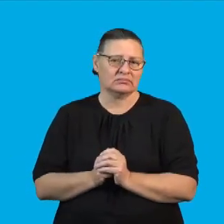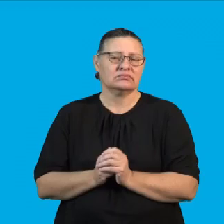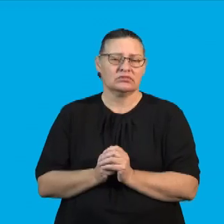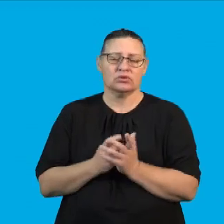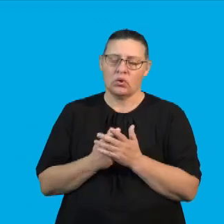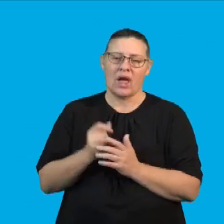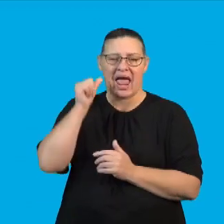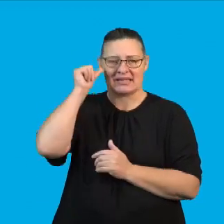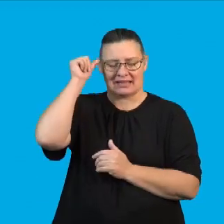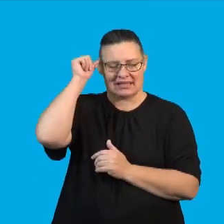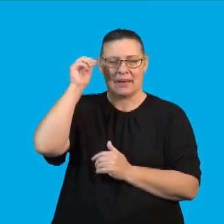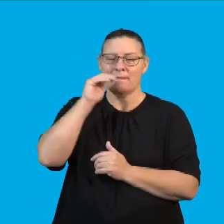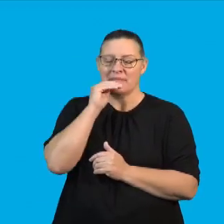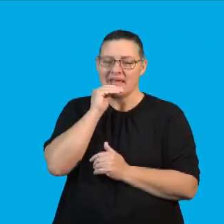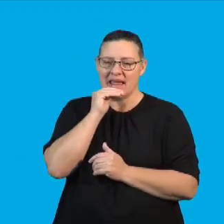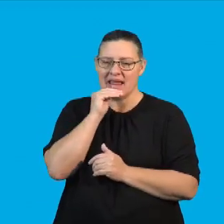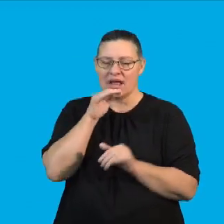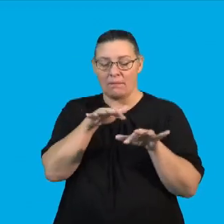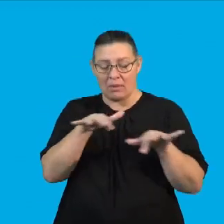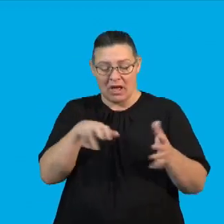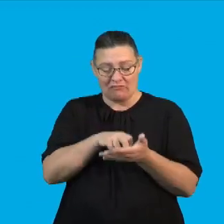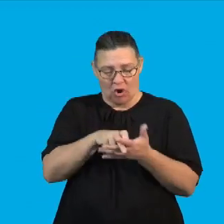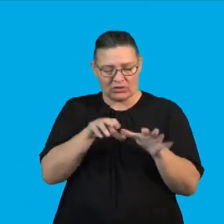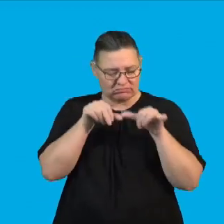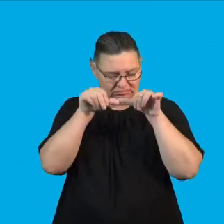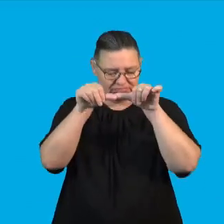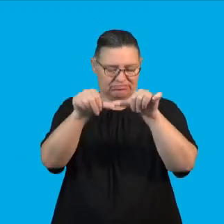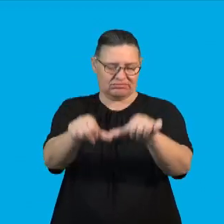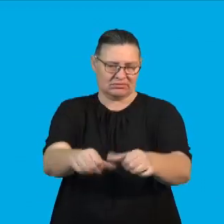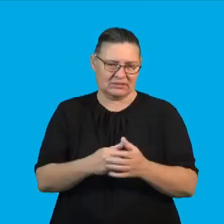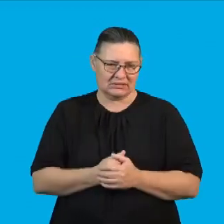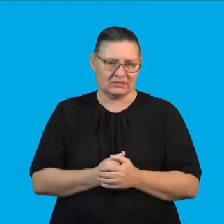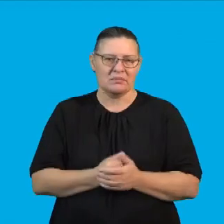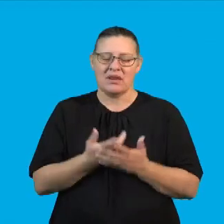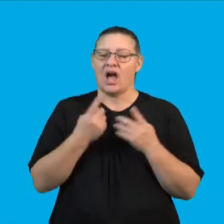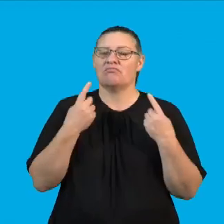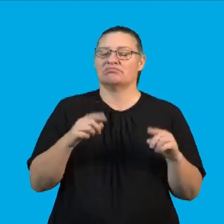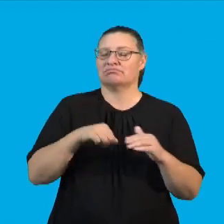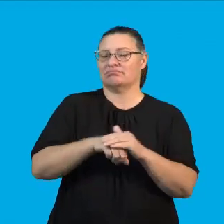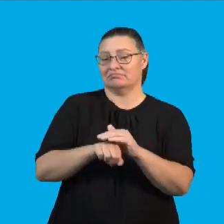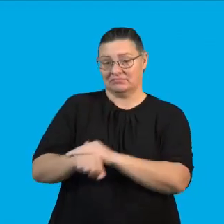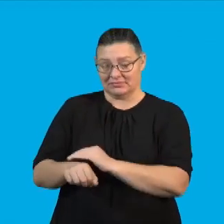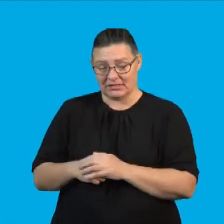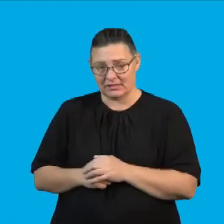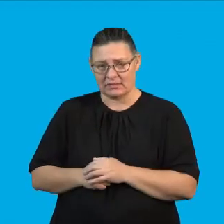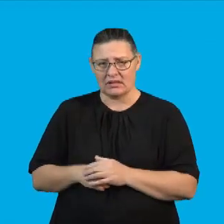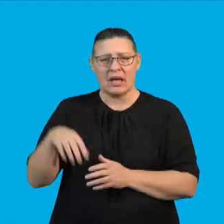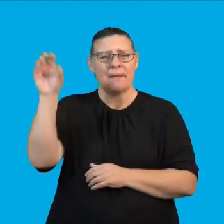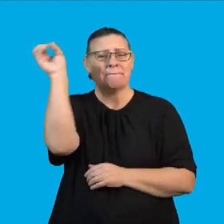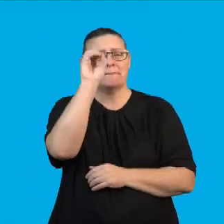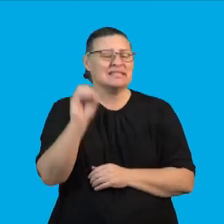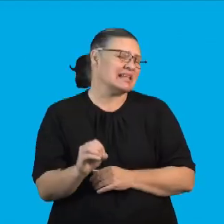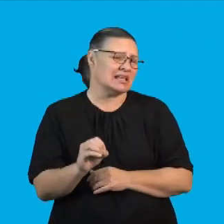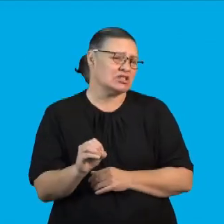must develop and survive till adulthood to maintain a constant population. Reproductive